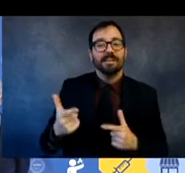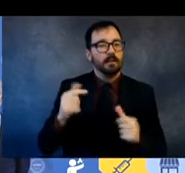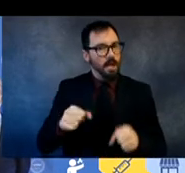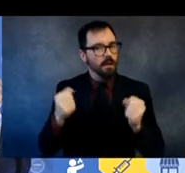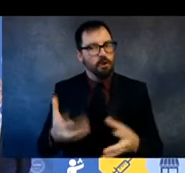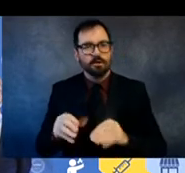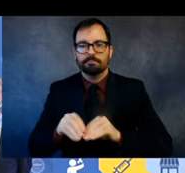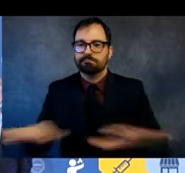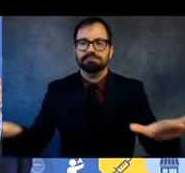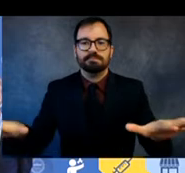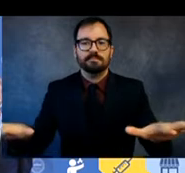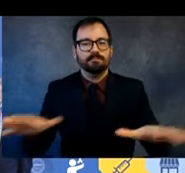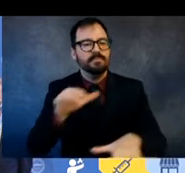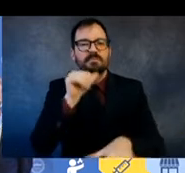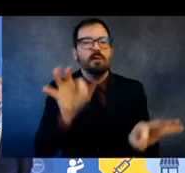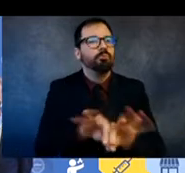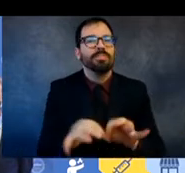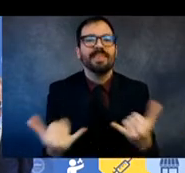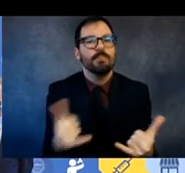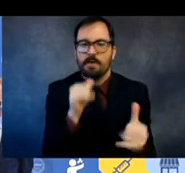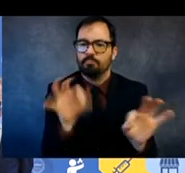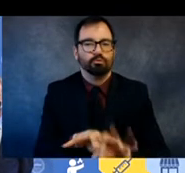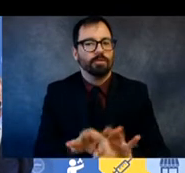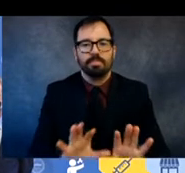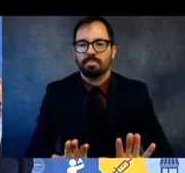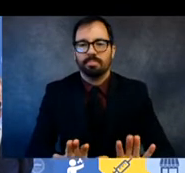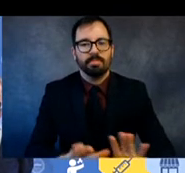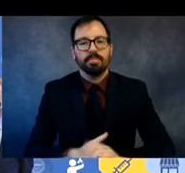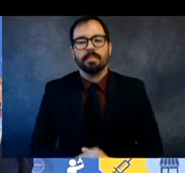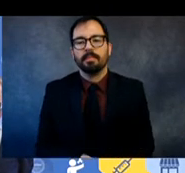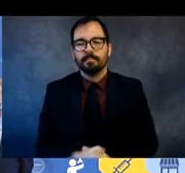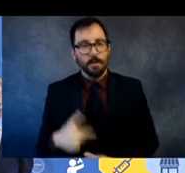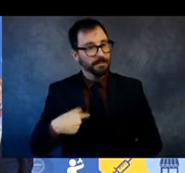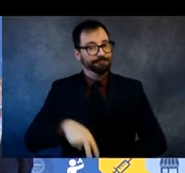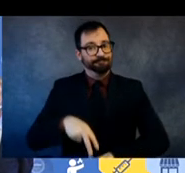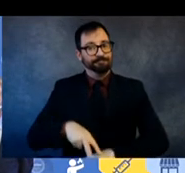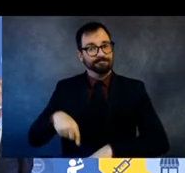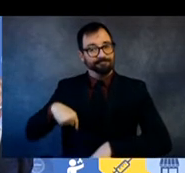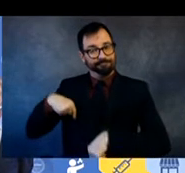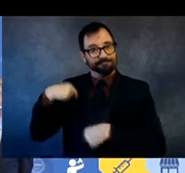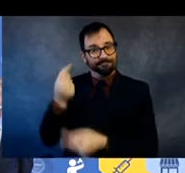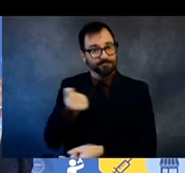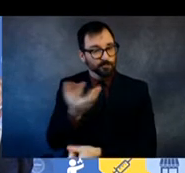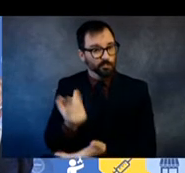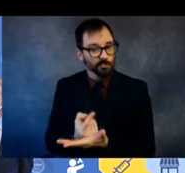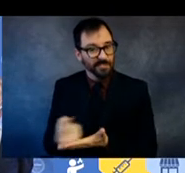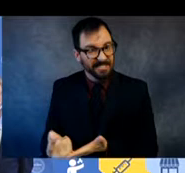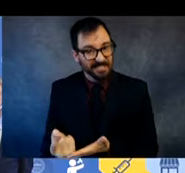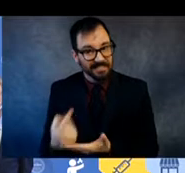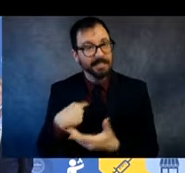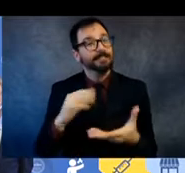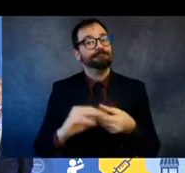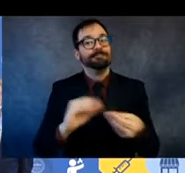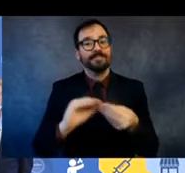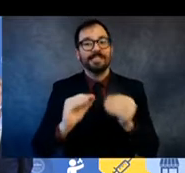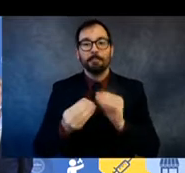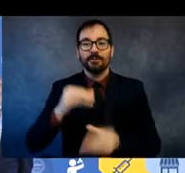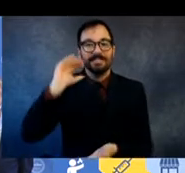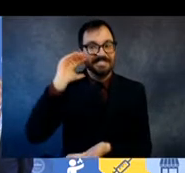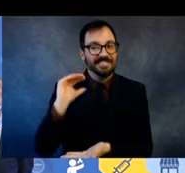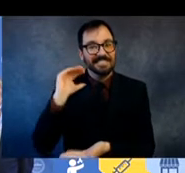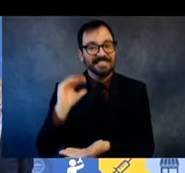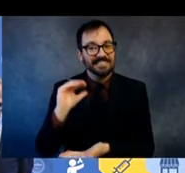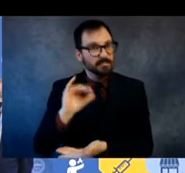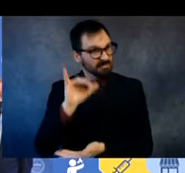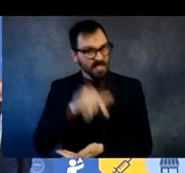point. I've been at this podium now for the last couple of weeks and reporting that the numbers are going down, and we want to continue that trend in the